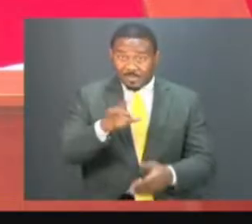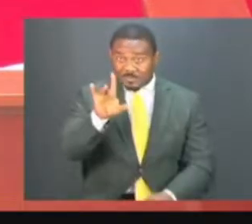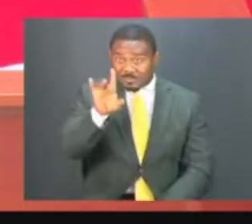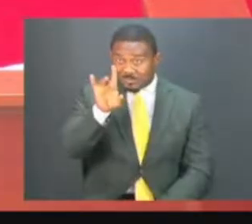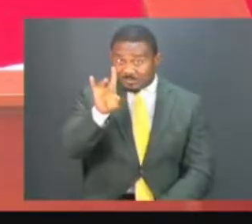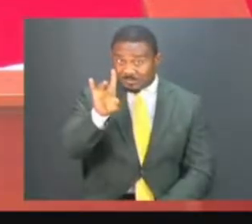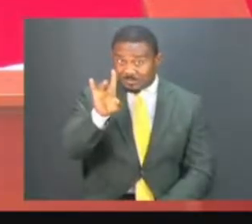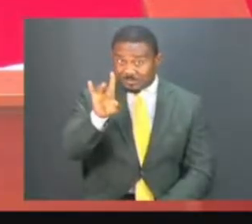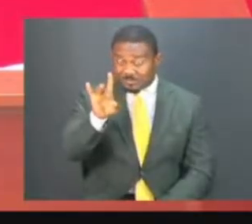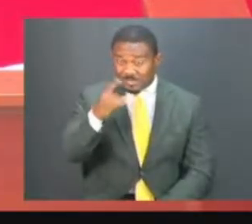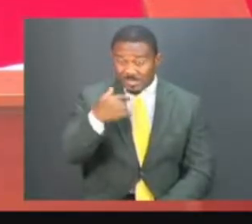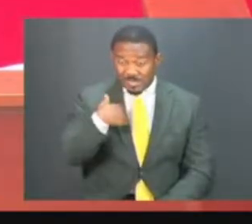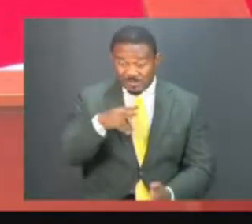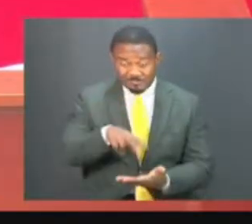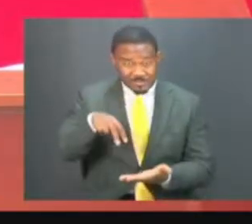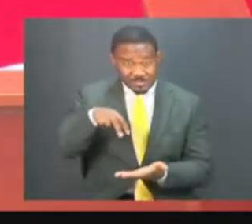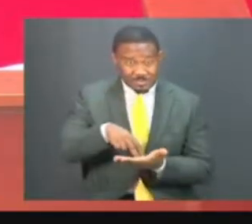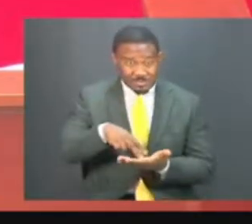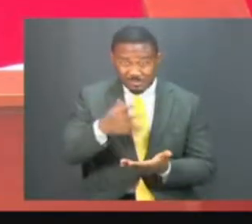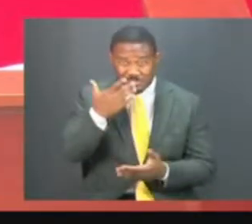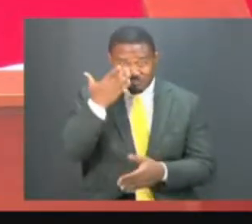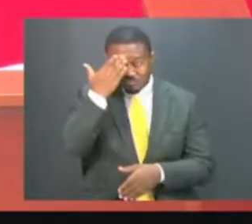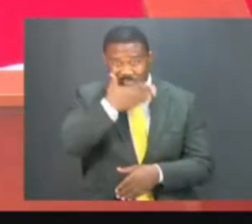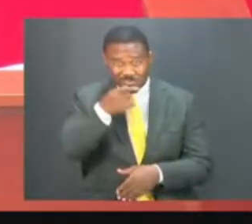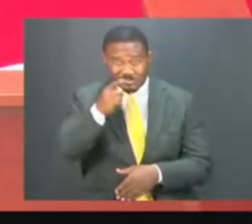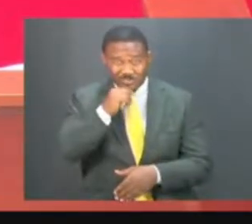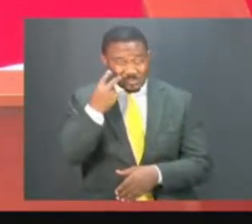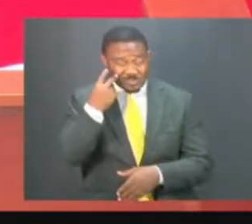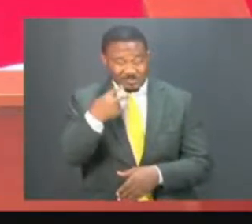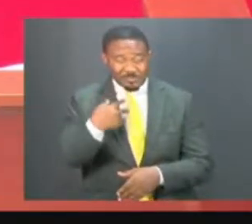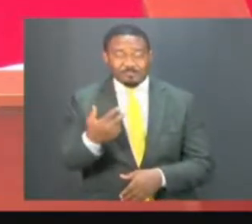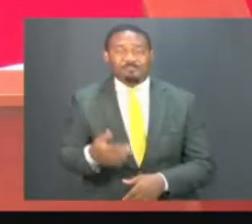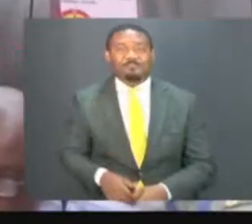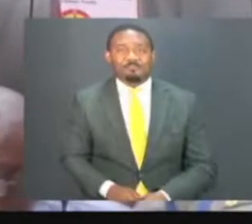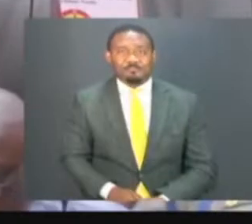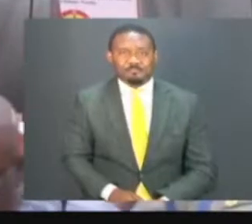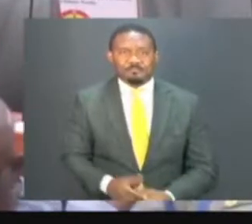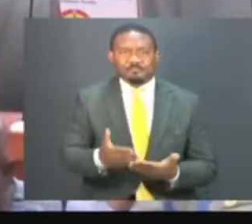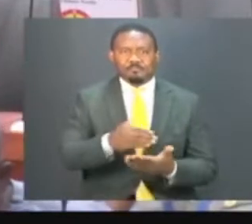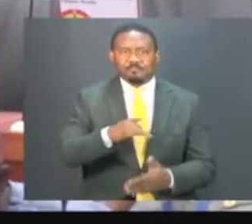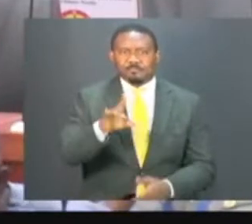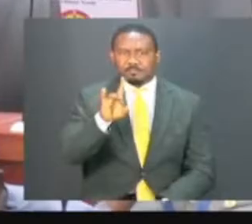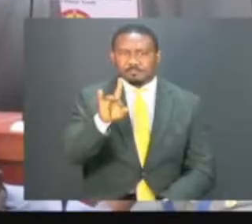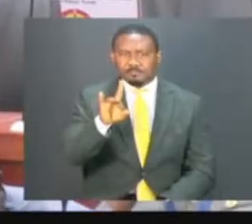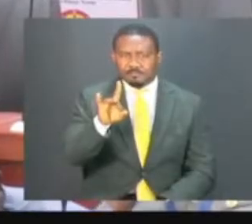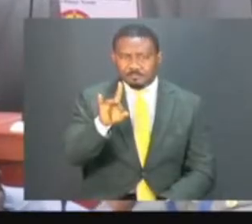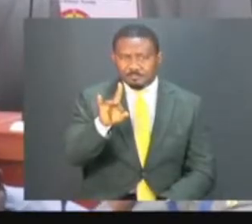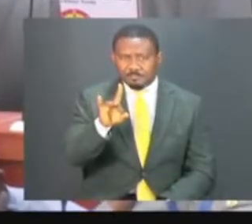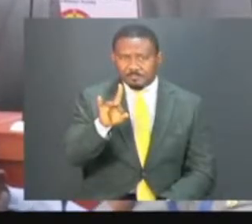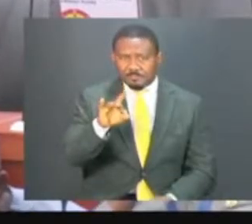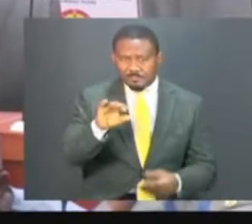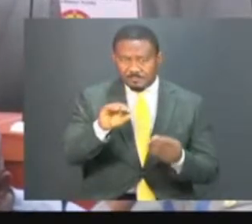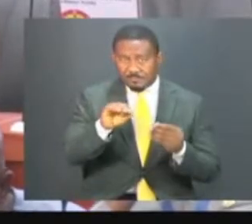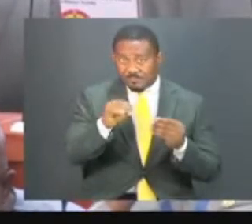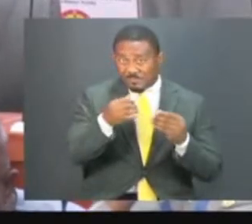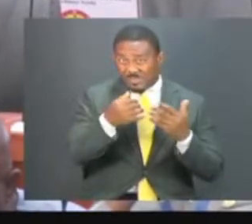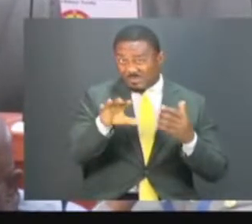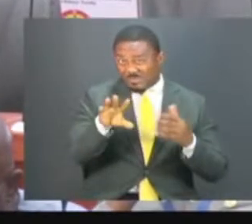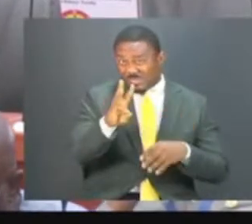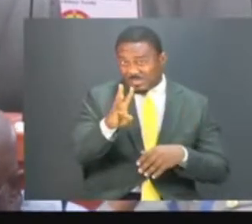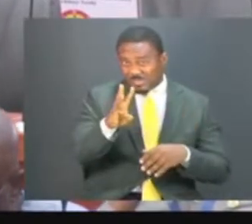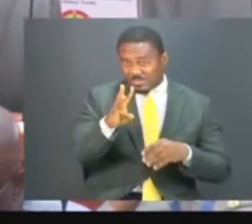But you couldn't see me. Page 8, item 6, line 4.